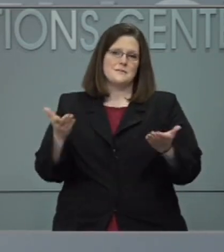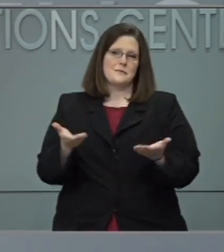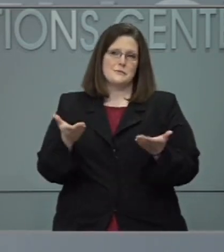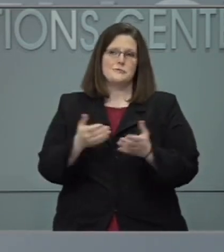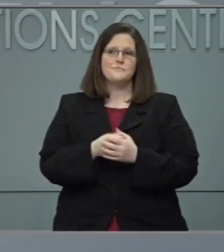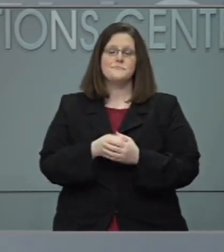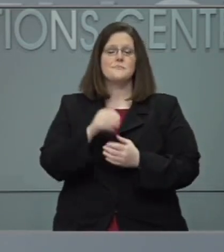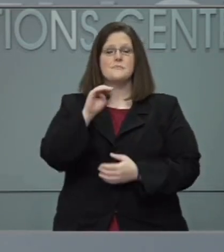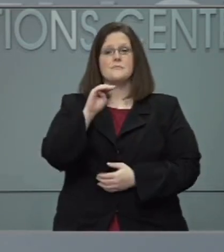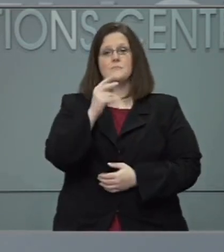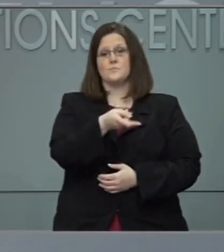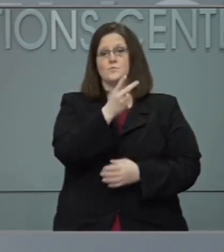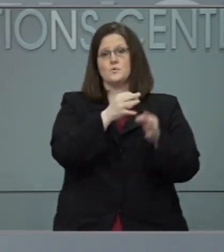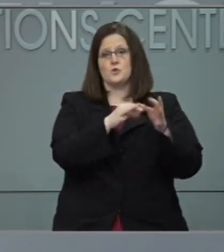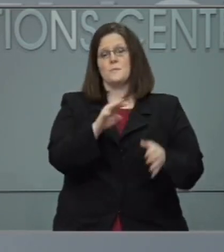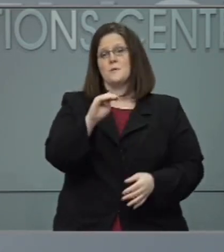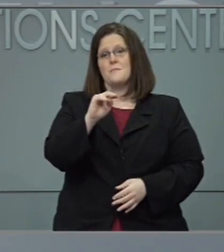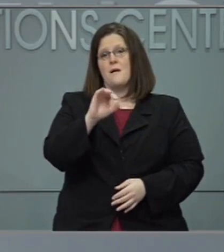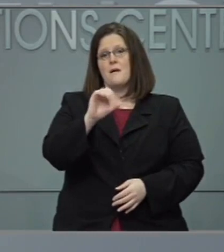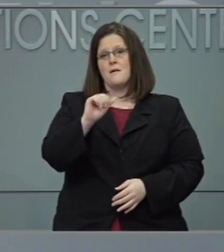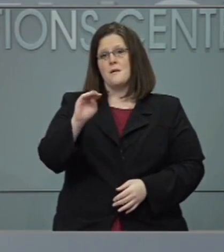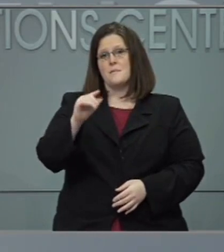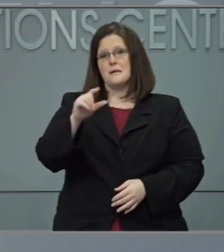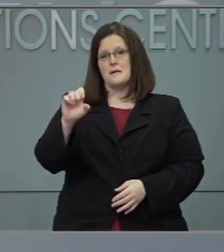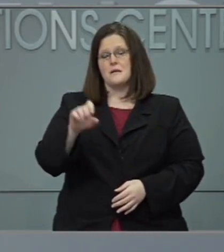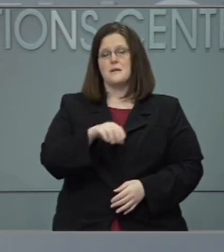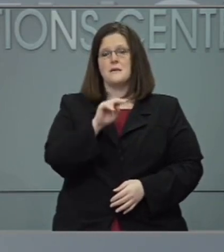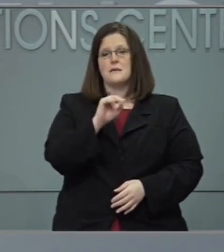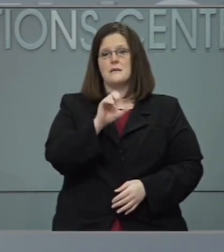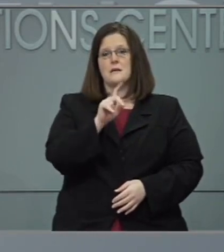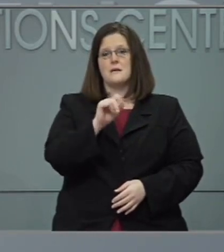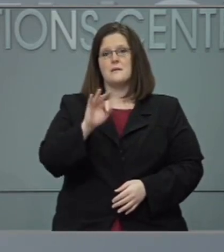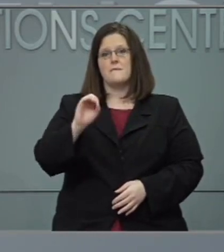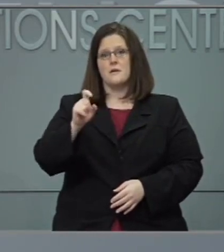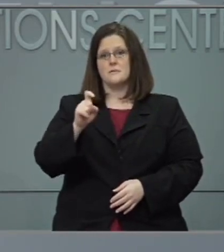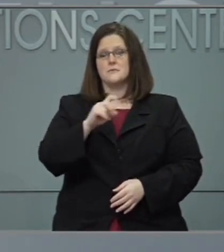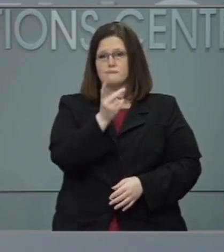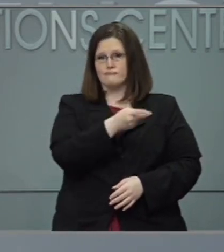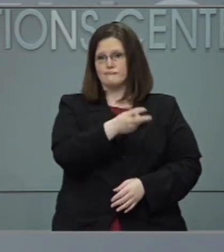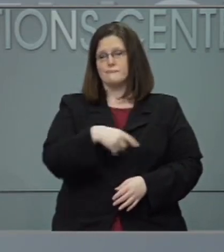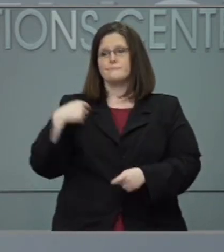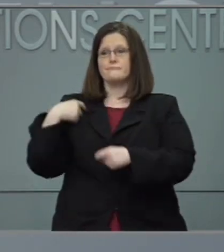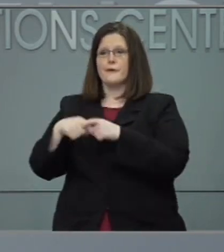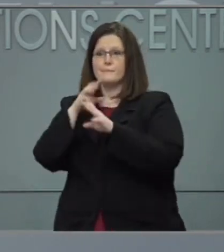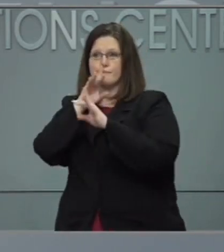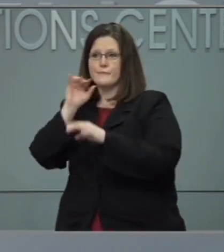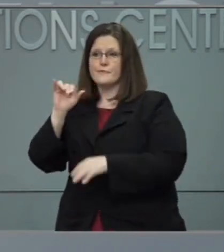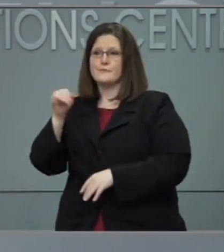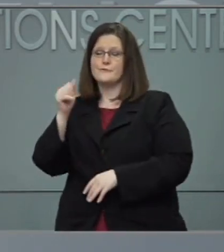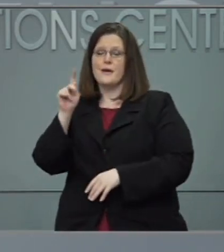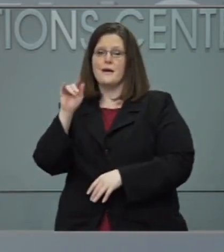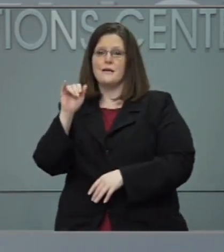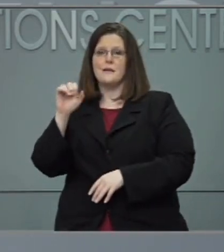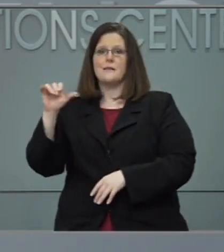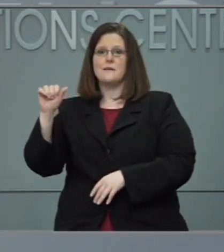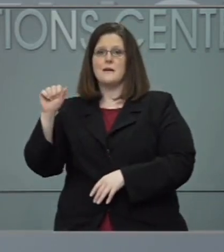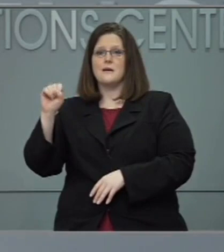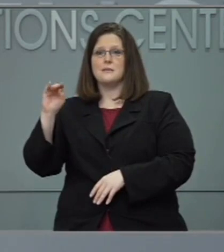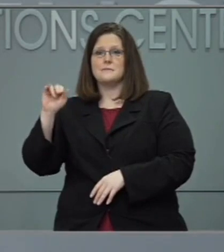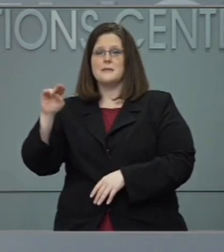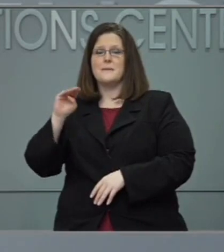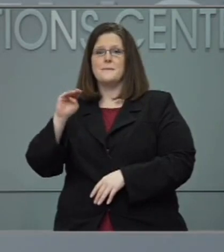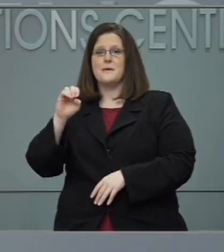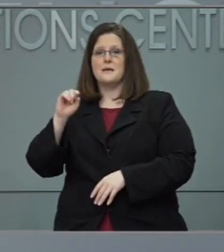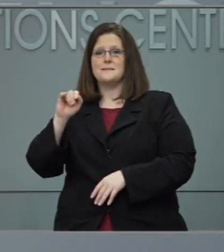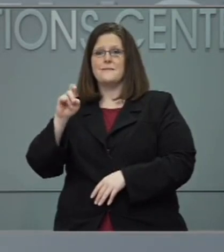Fox are our American Sign Language interpreters, and Jackie and Jasmine Matevier are our Spanish interpreters. So today, out